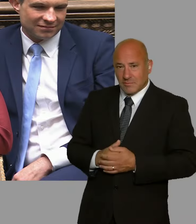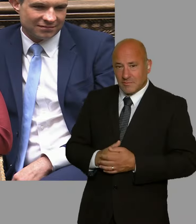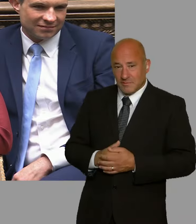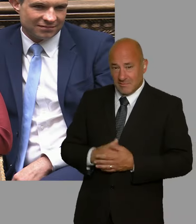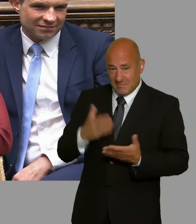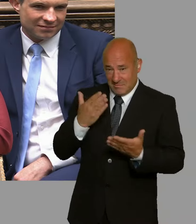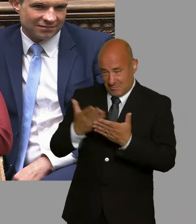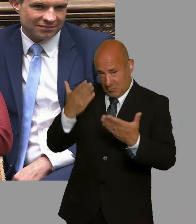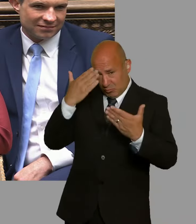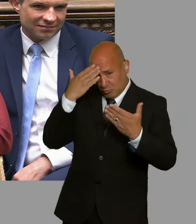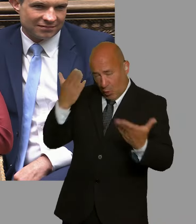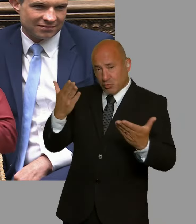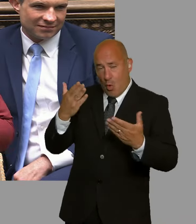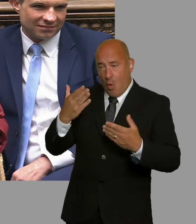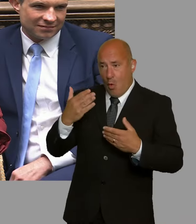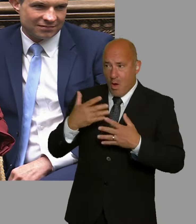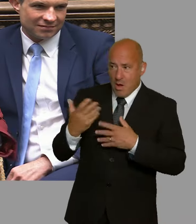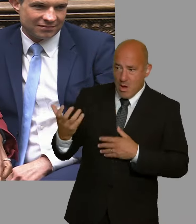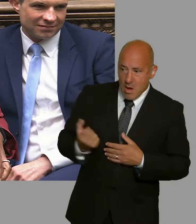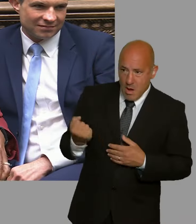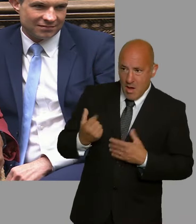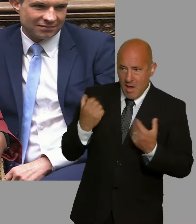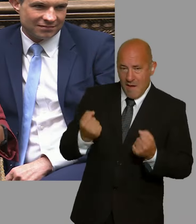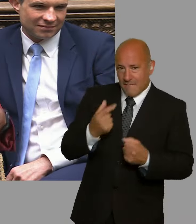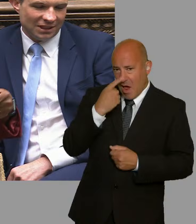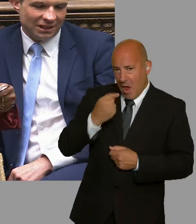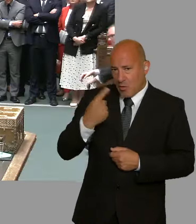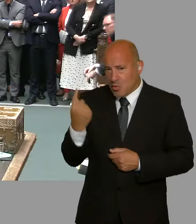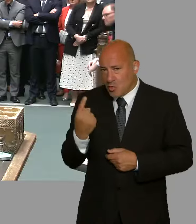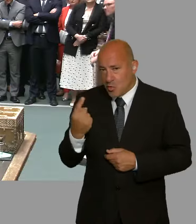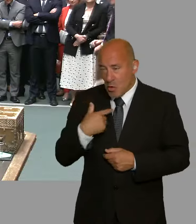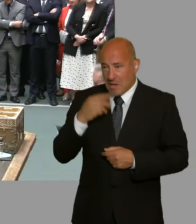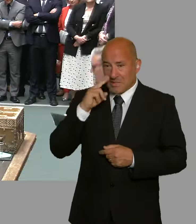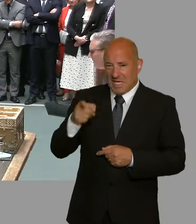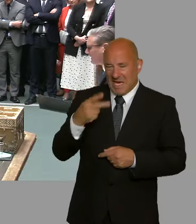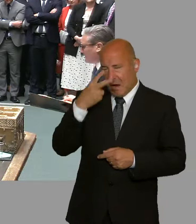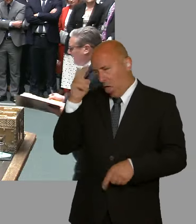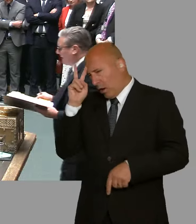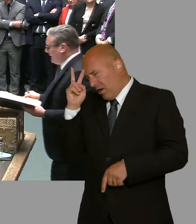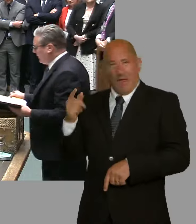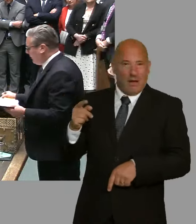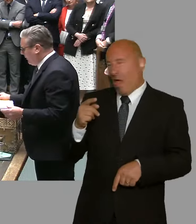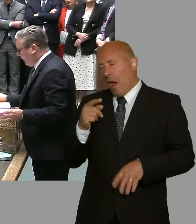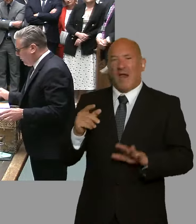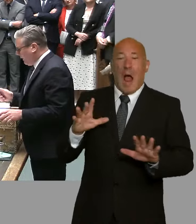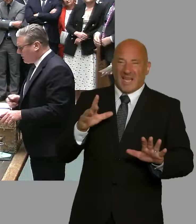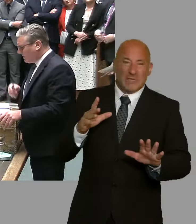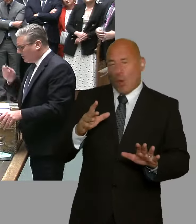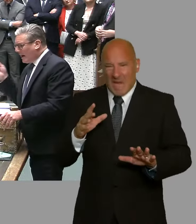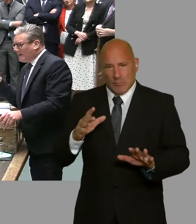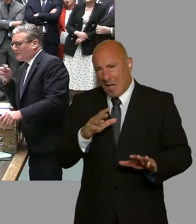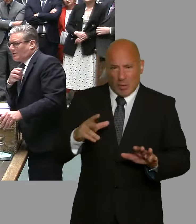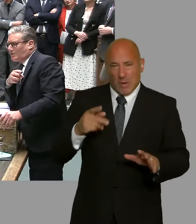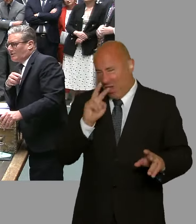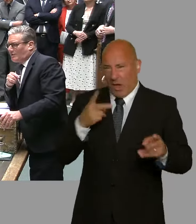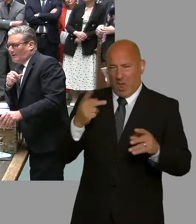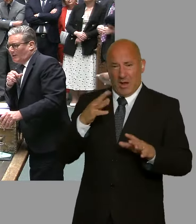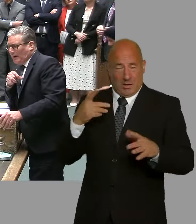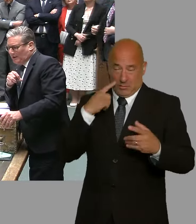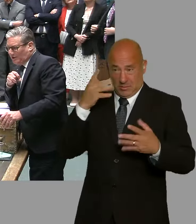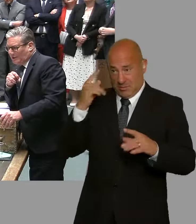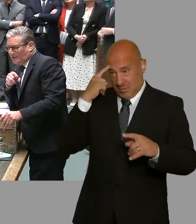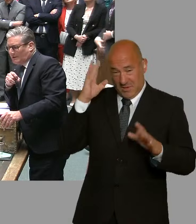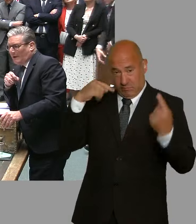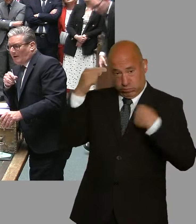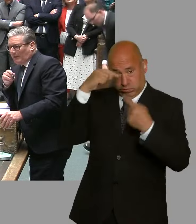to his own backbenchers? And can he tell us how he's going to pay for this? Well, Mr. Speaker, we took the right decisions